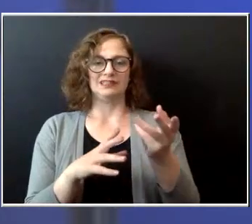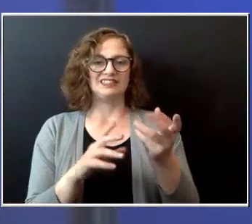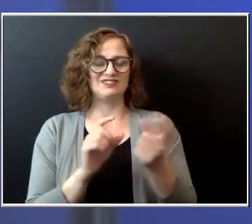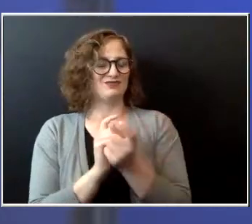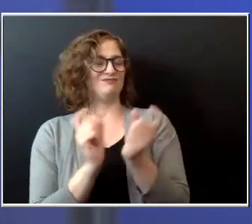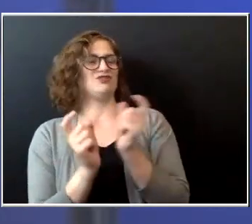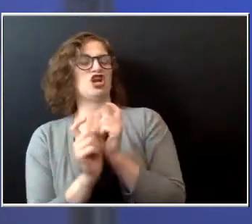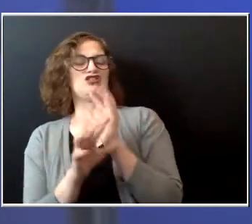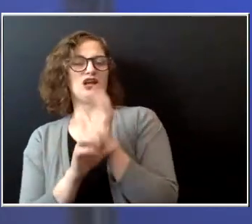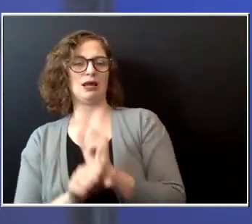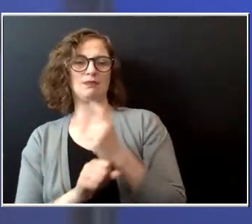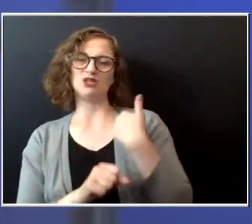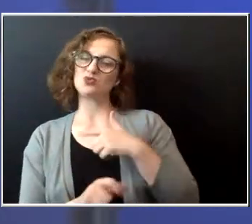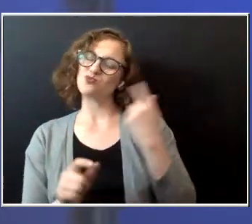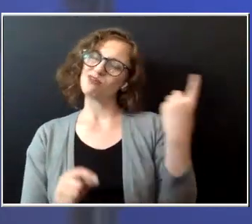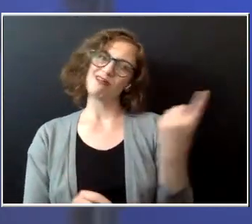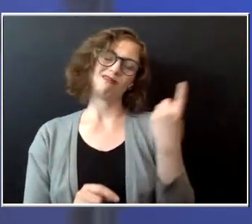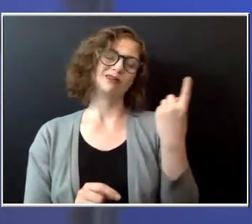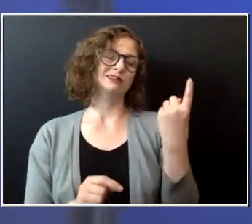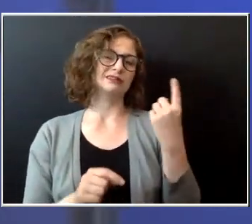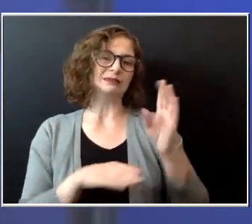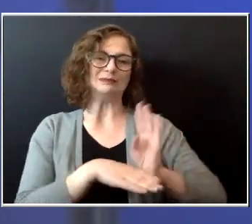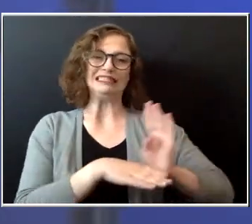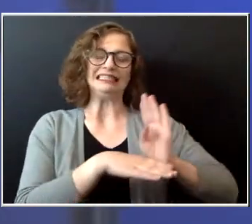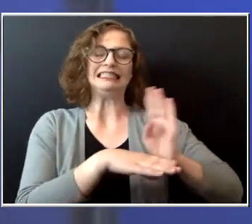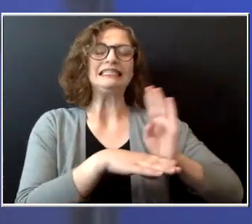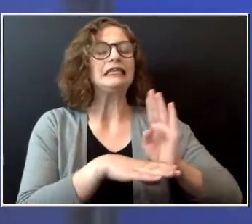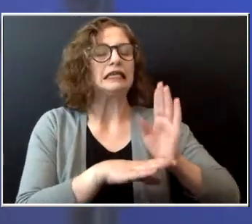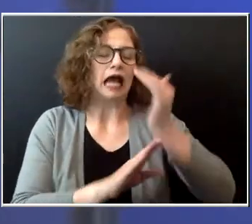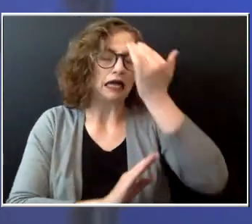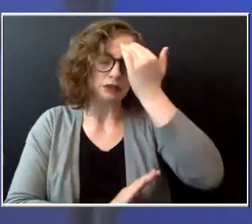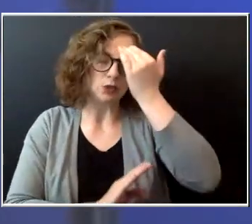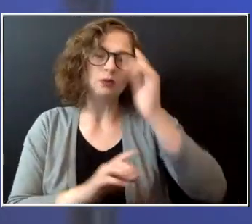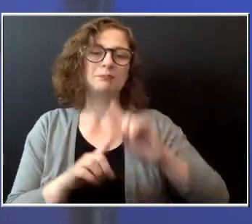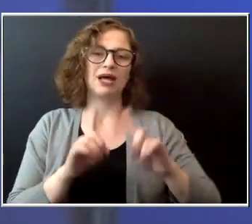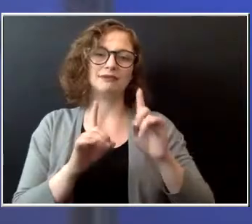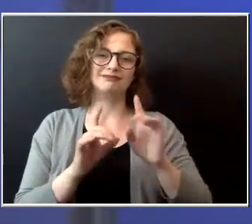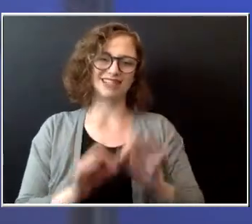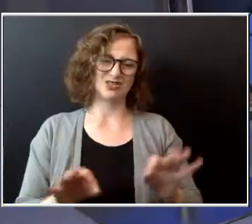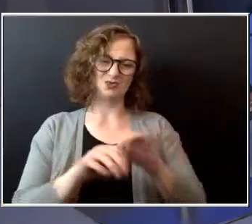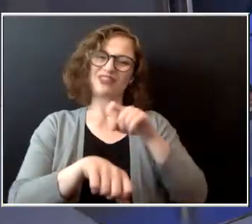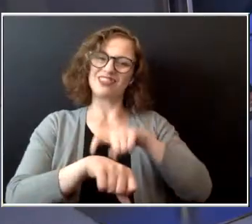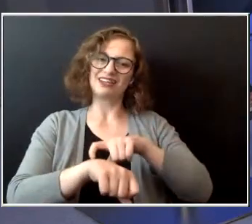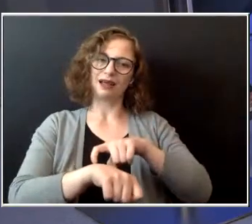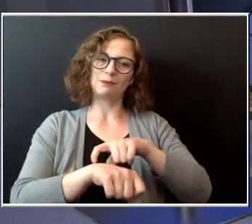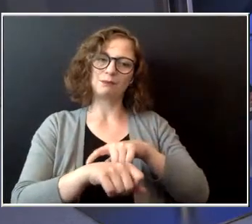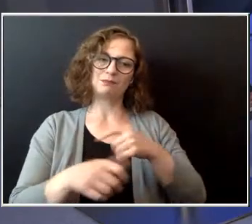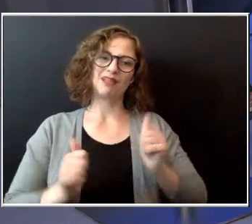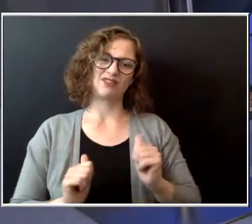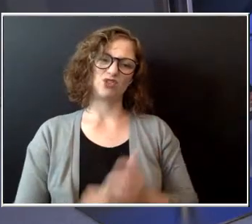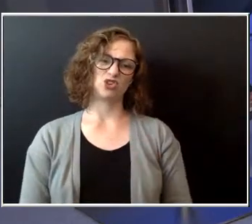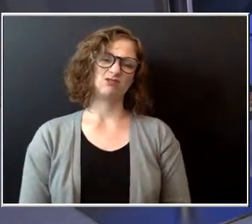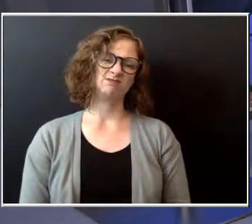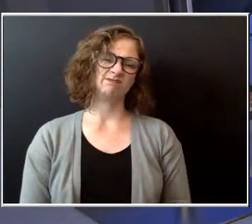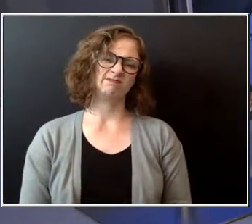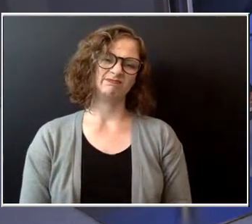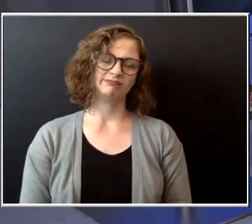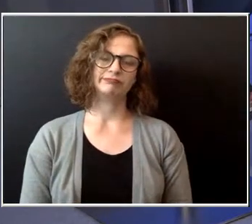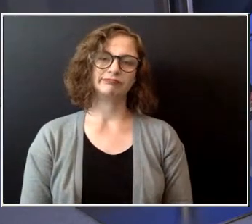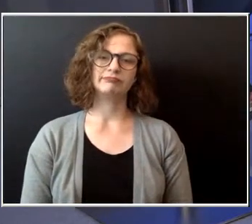but it's worth the time, and it's worth the effort that you put in for your whole family, not just yourself. Mozzarella cheese, red, yellow,